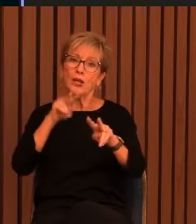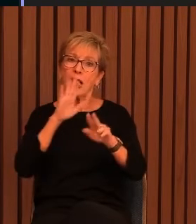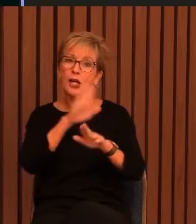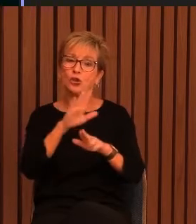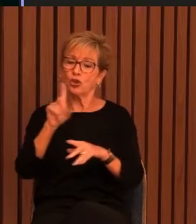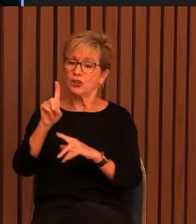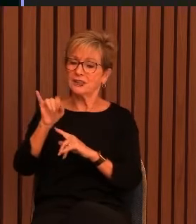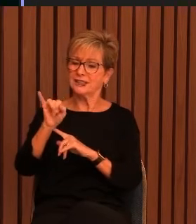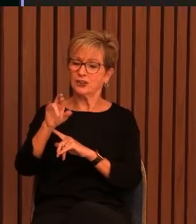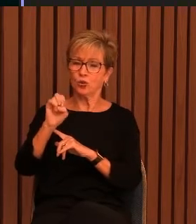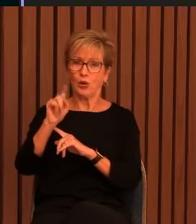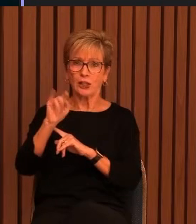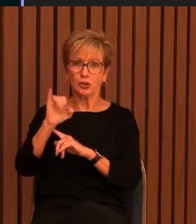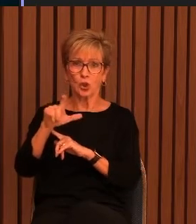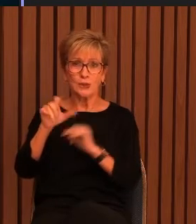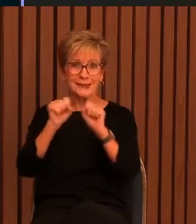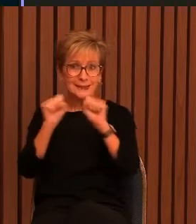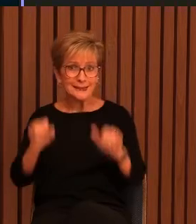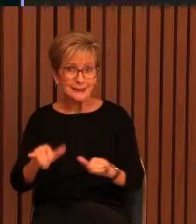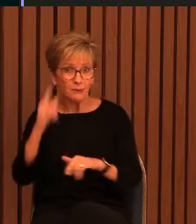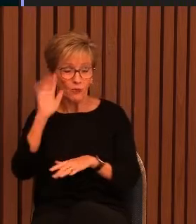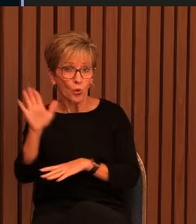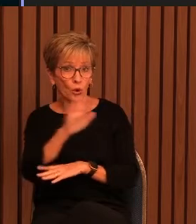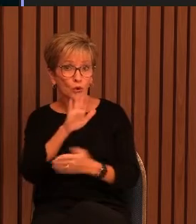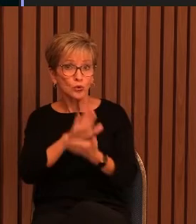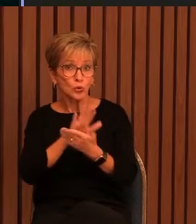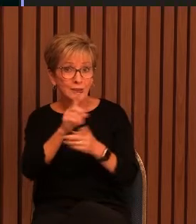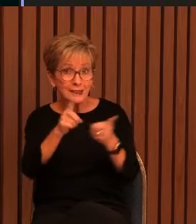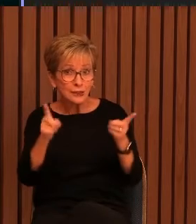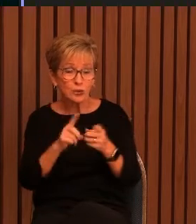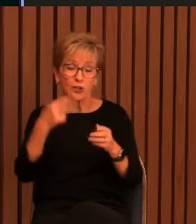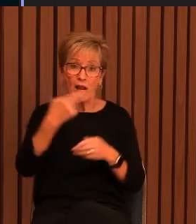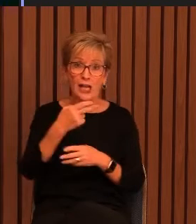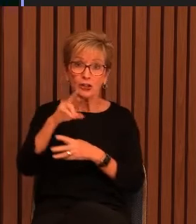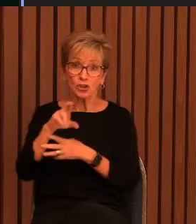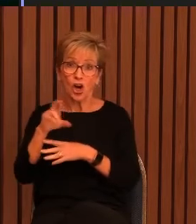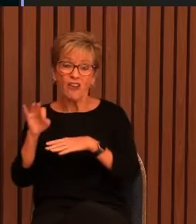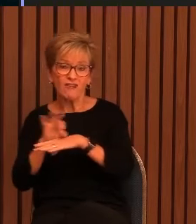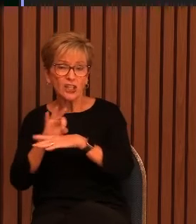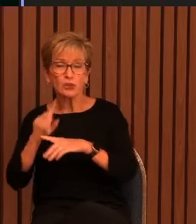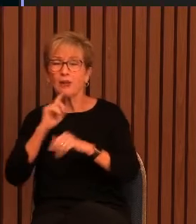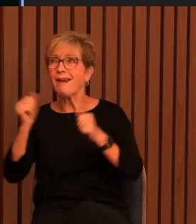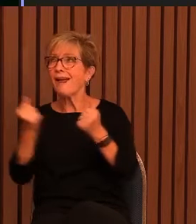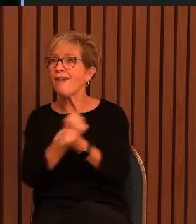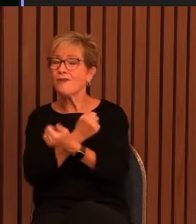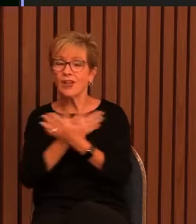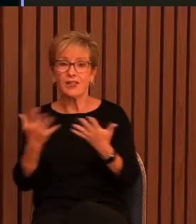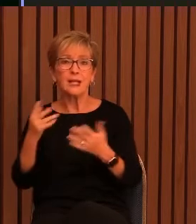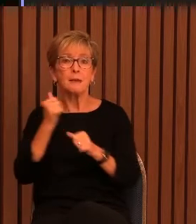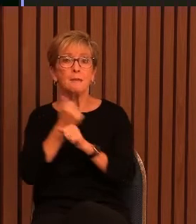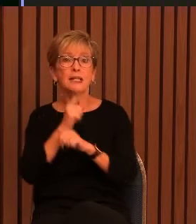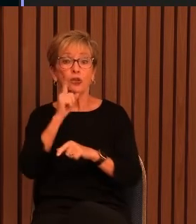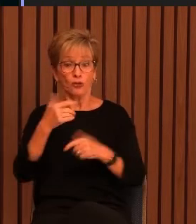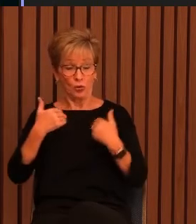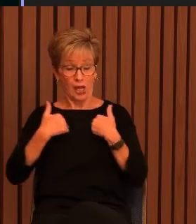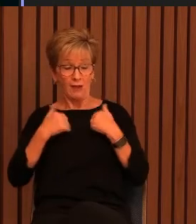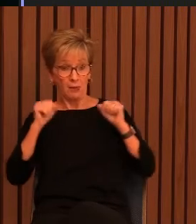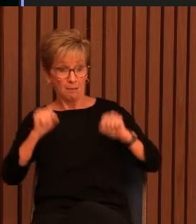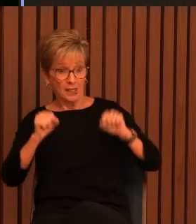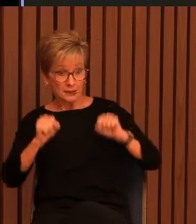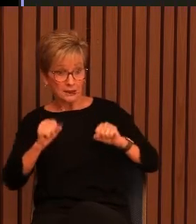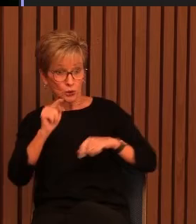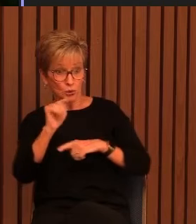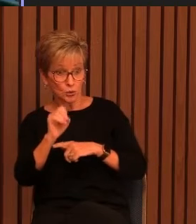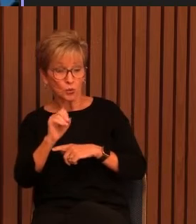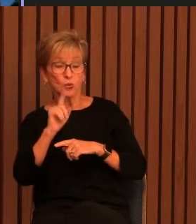within your school district, your HR functions, and all those things, to see whether you have the capacity to